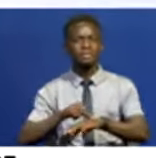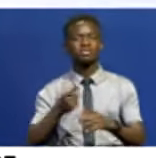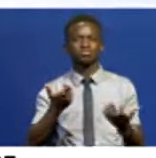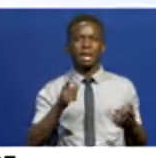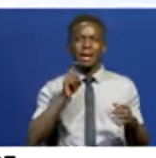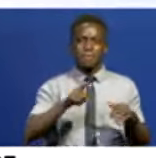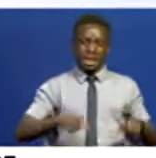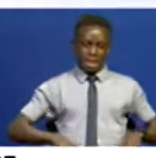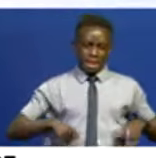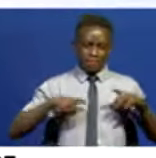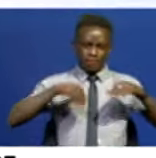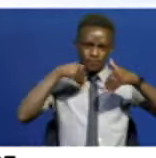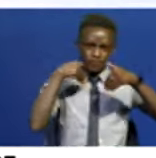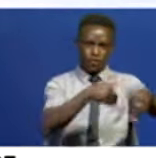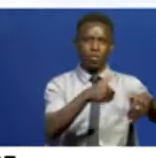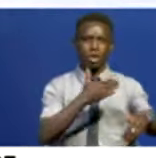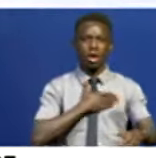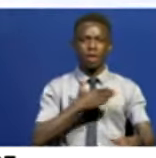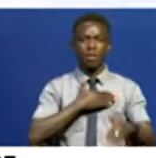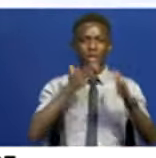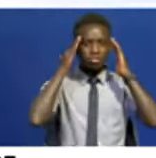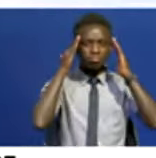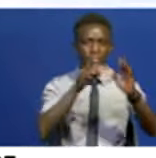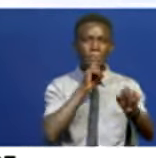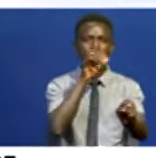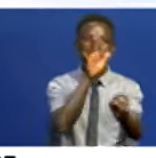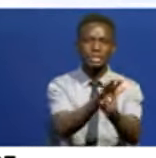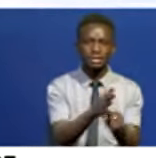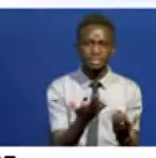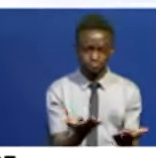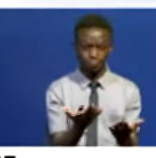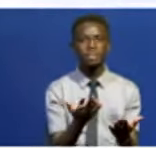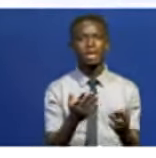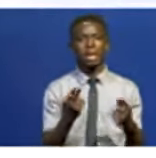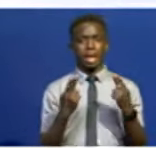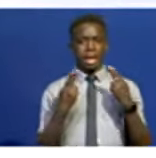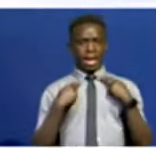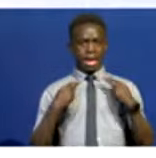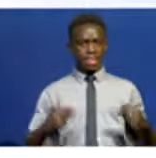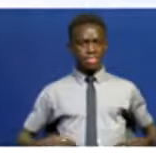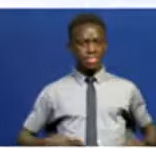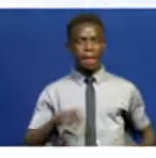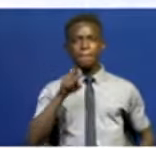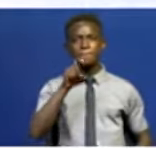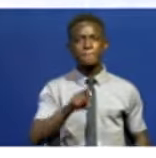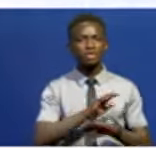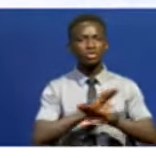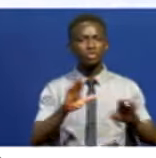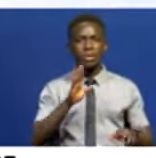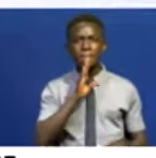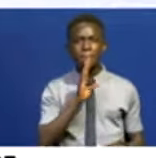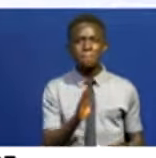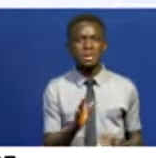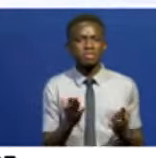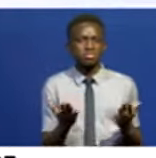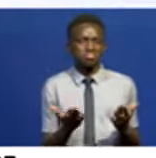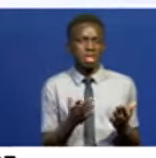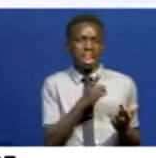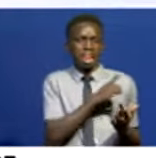our commitment that health must not be a privilege for those who can